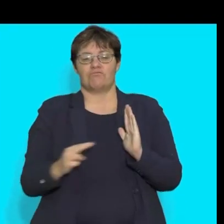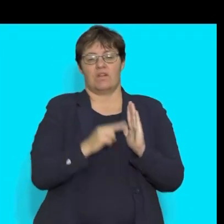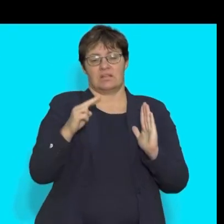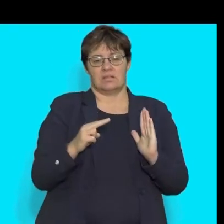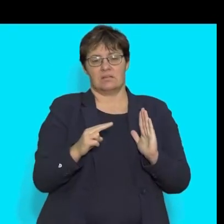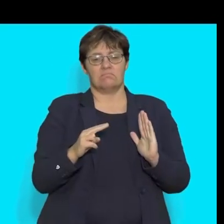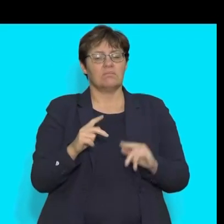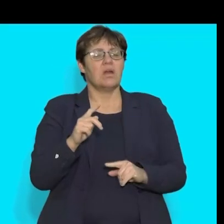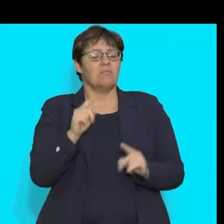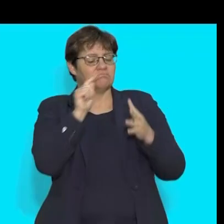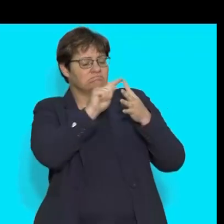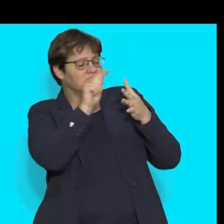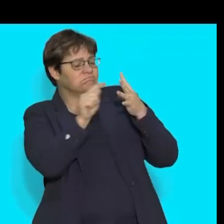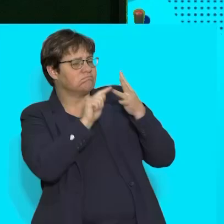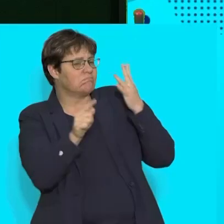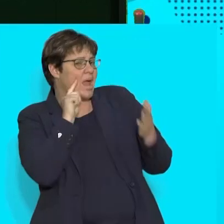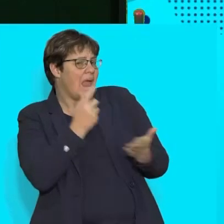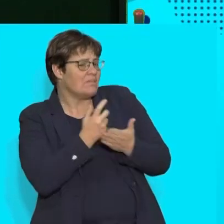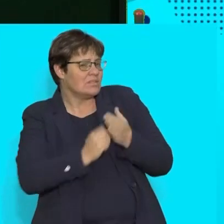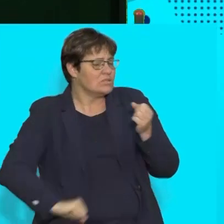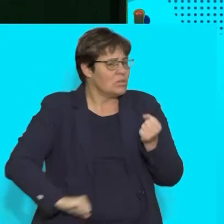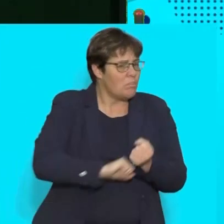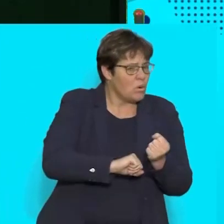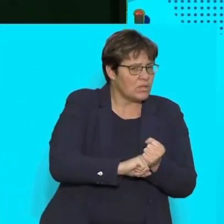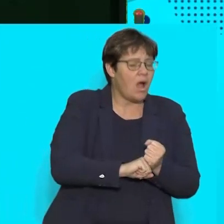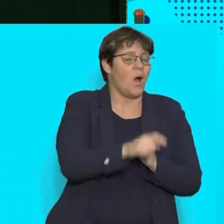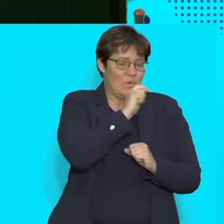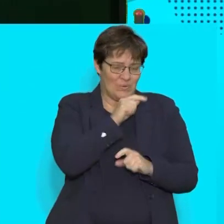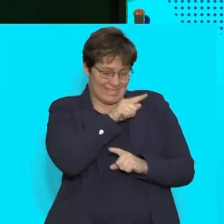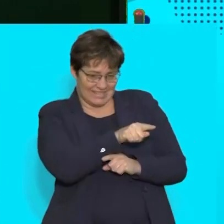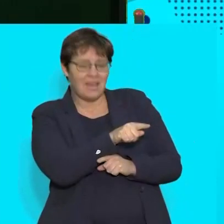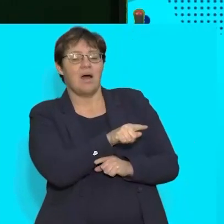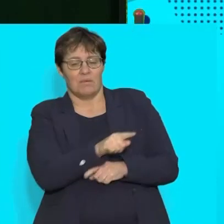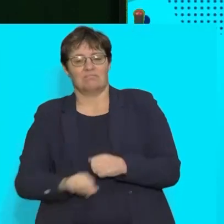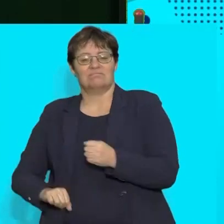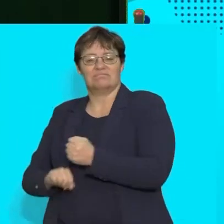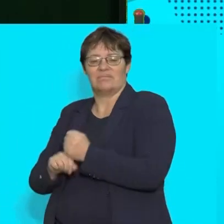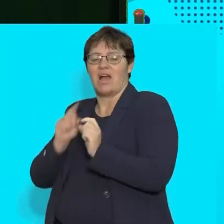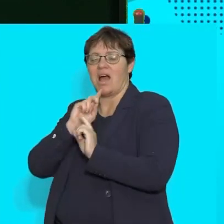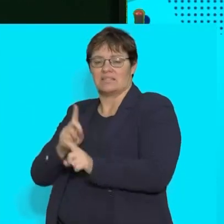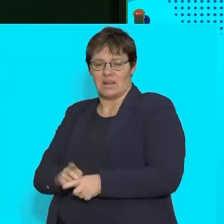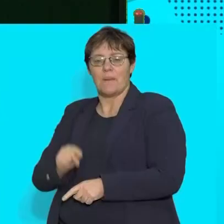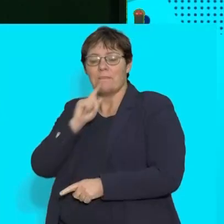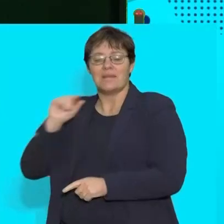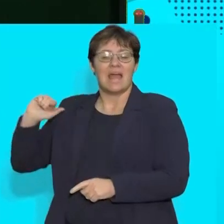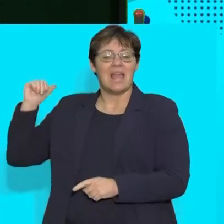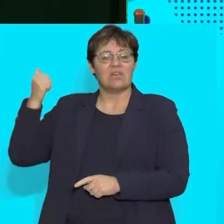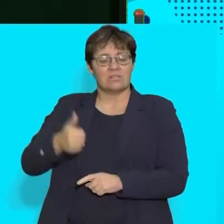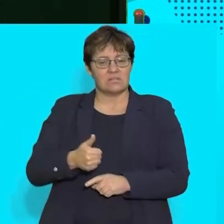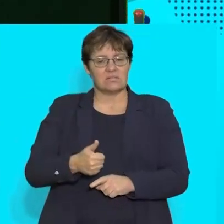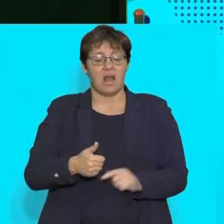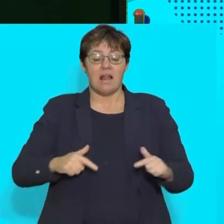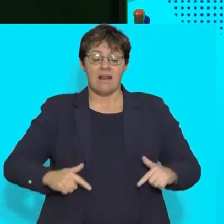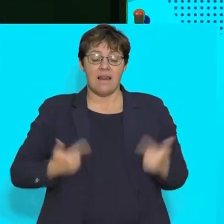to reflect on using the different pieces of evidence to support the understanding that evolution is one